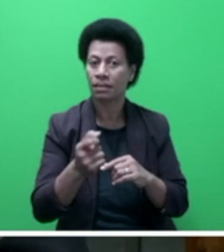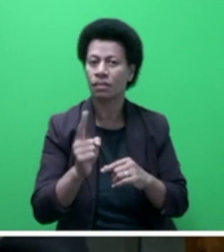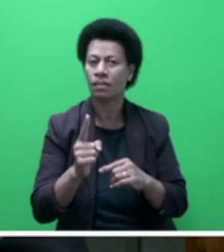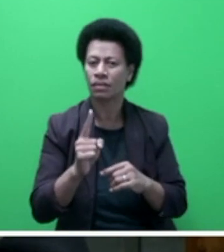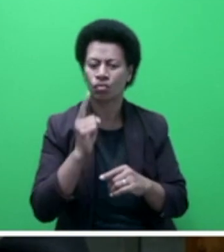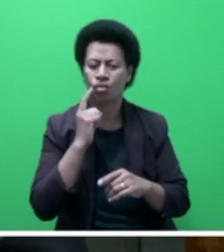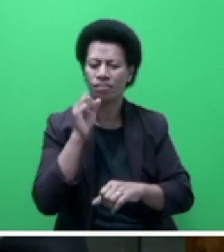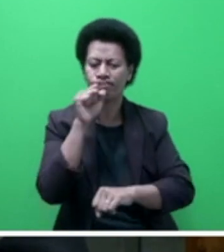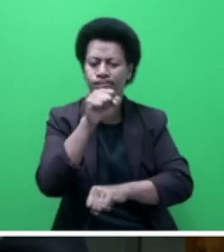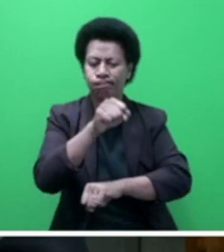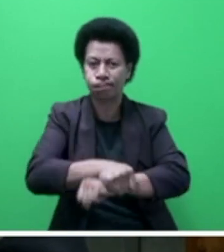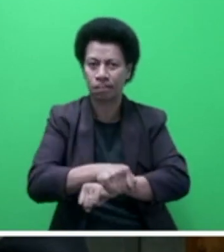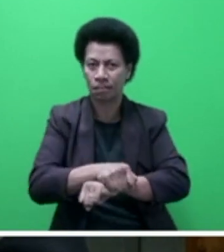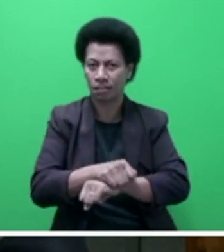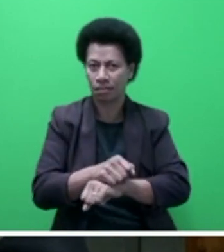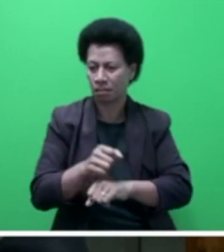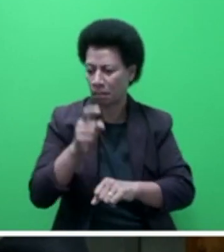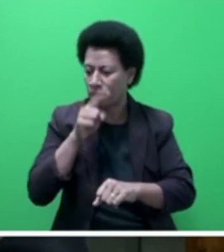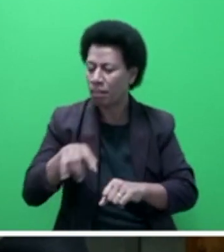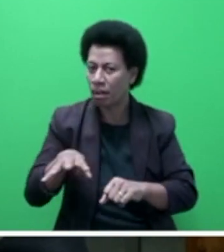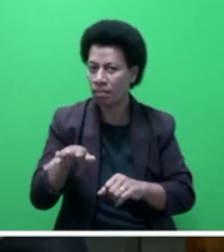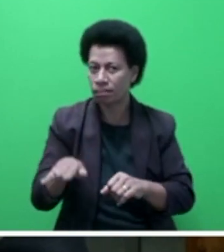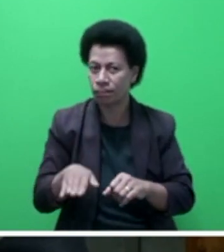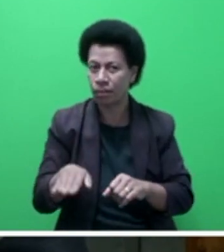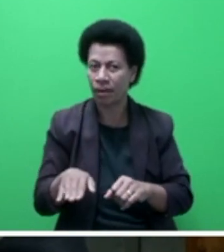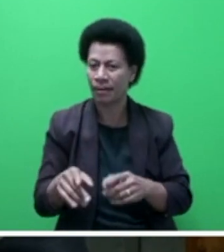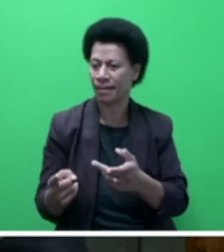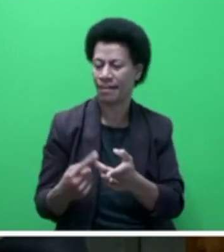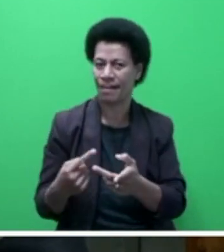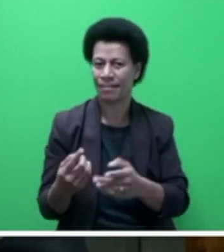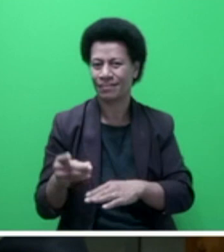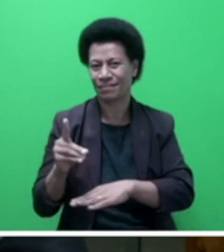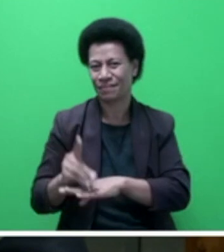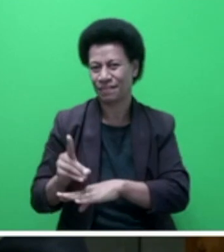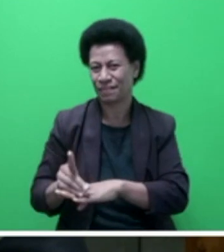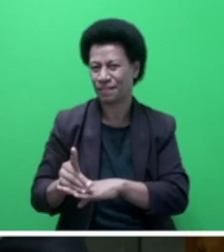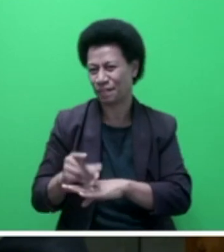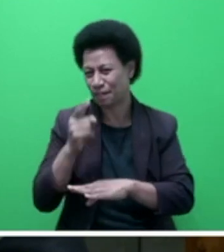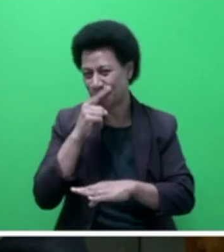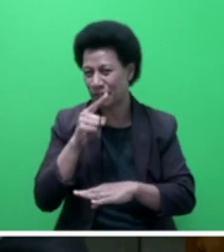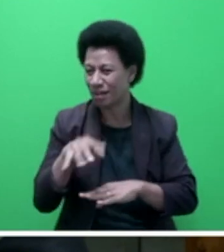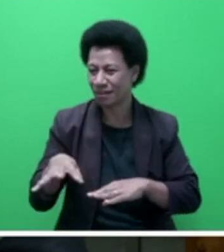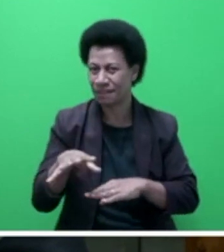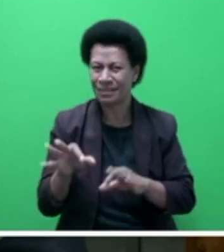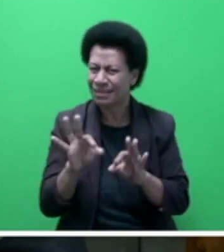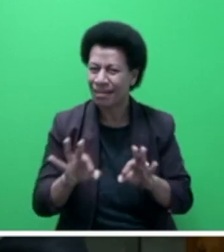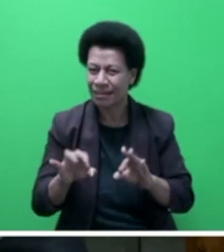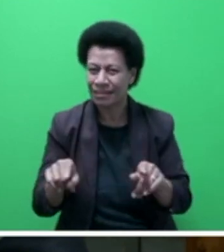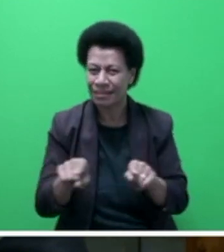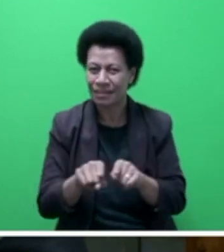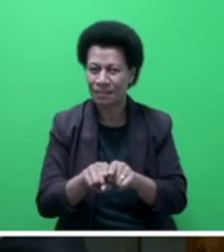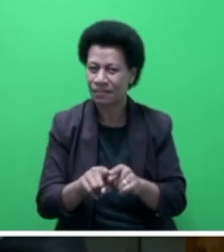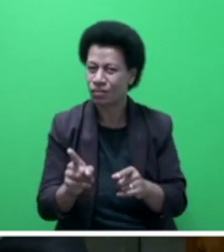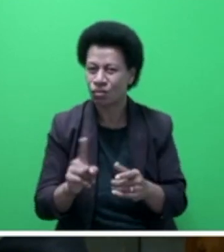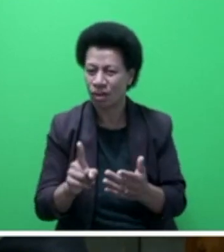vulnerability. Those who are particularly vulnerable, such as the poor and other disadvantaged groups, who do not have the same resilience when there is any form